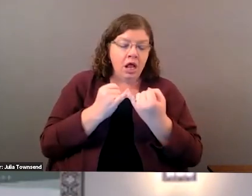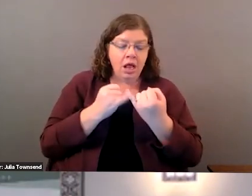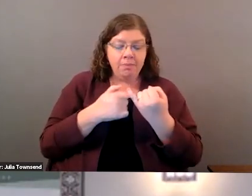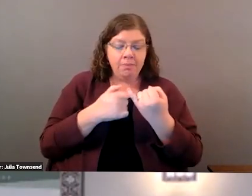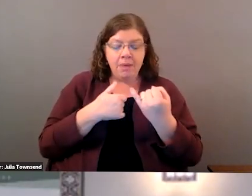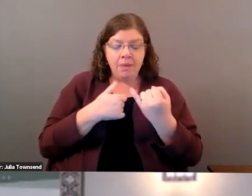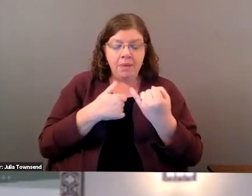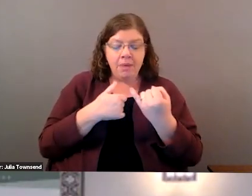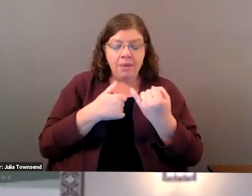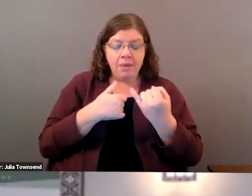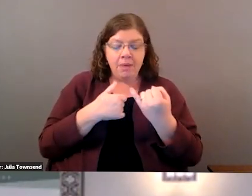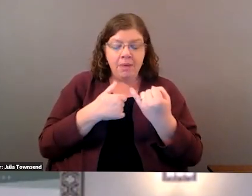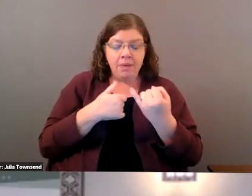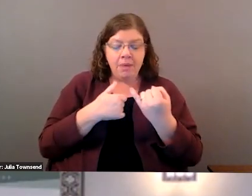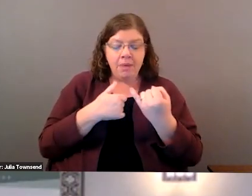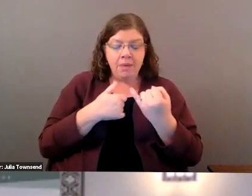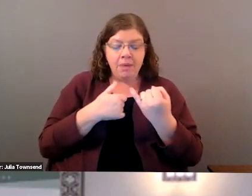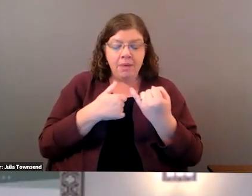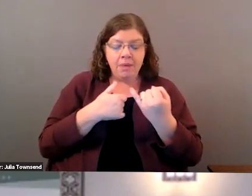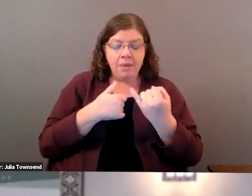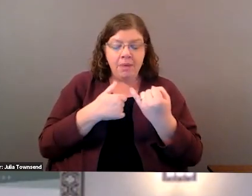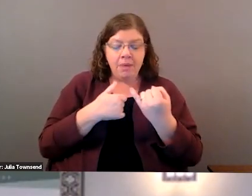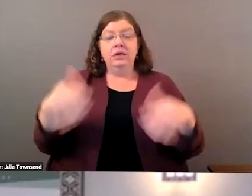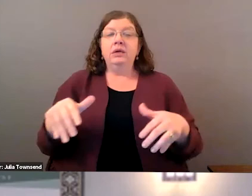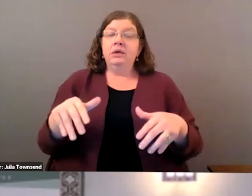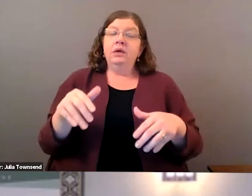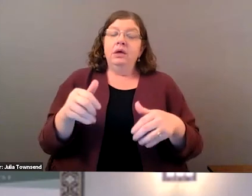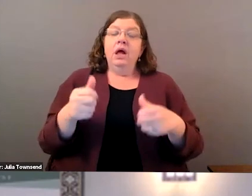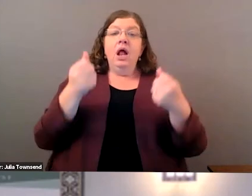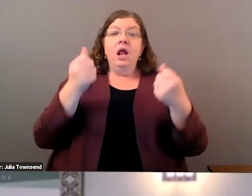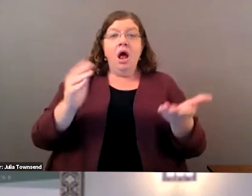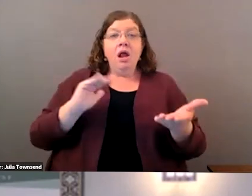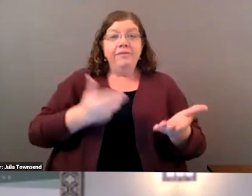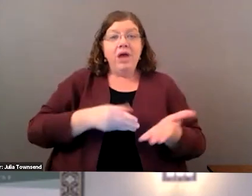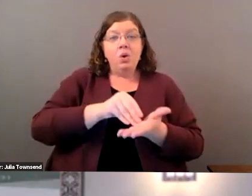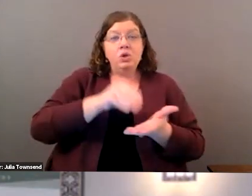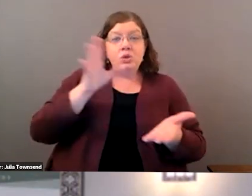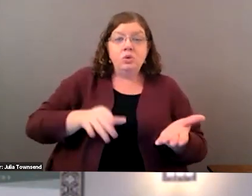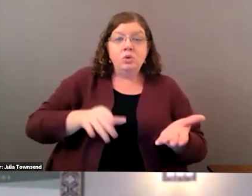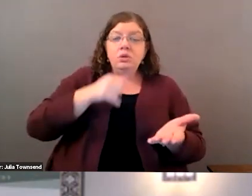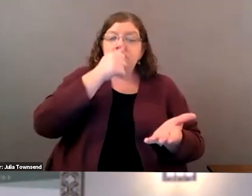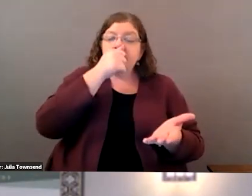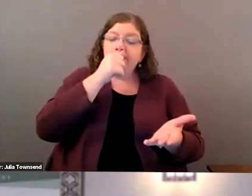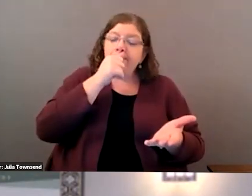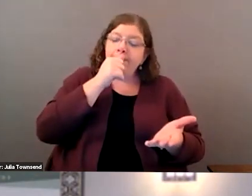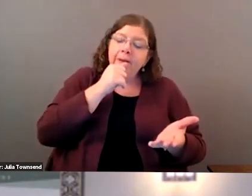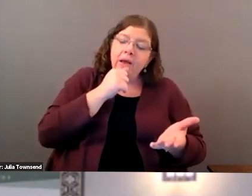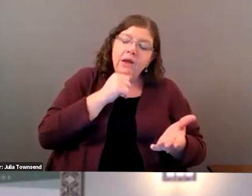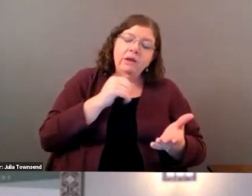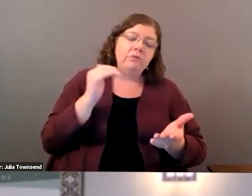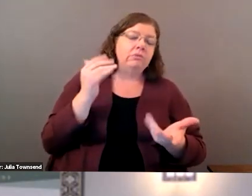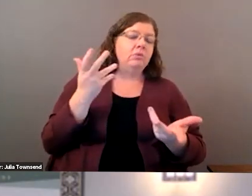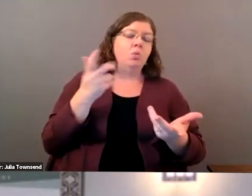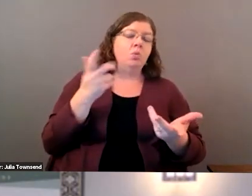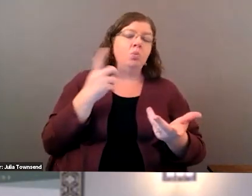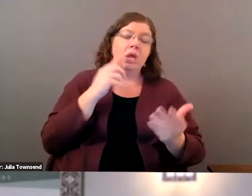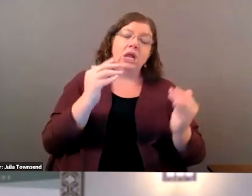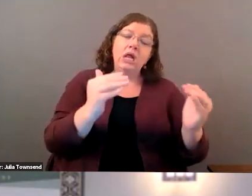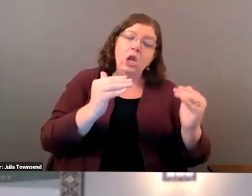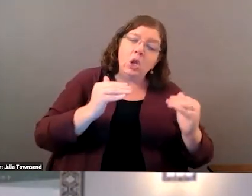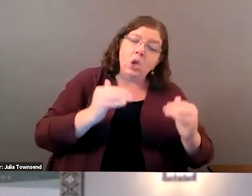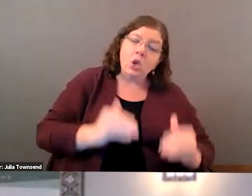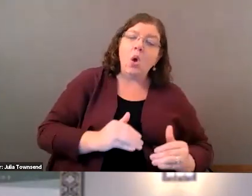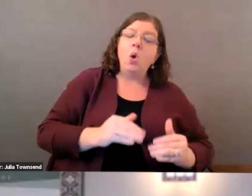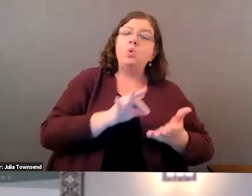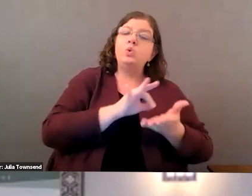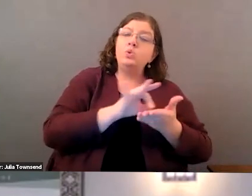that really is, a lot of our students have painfully low scores in literacy and math, and